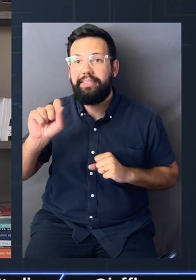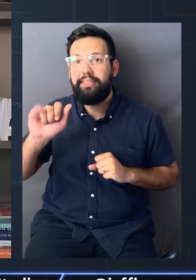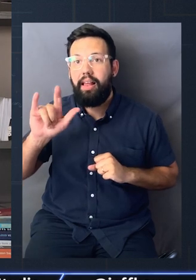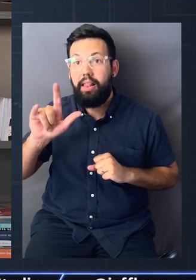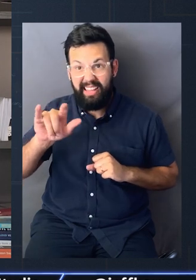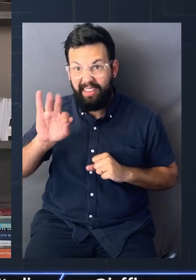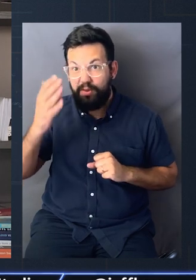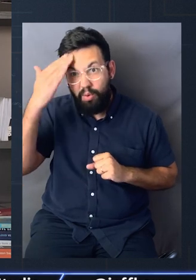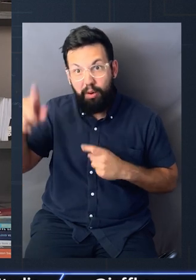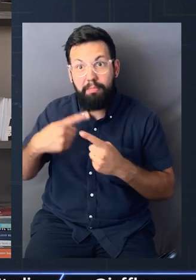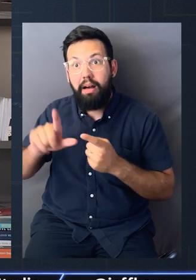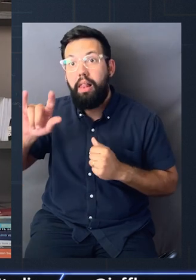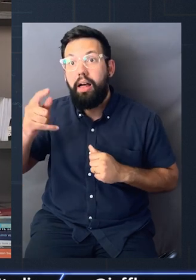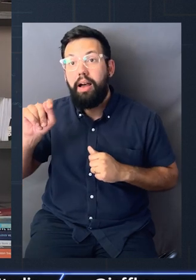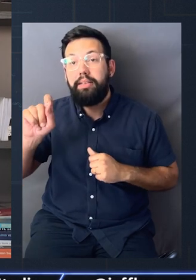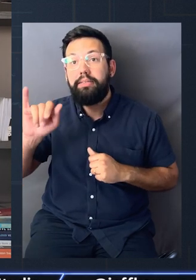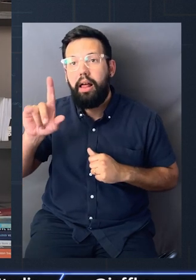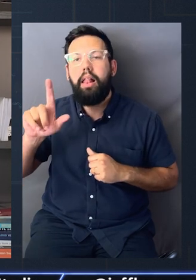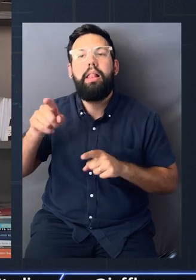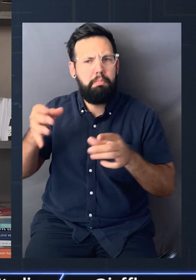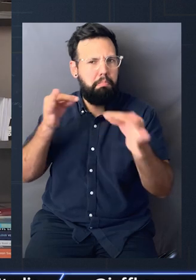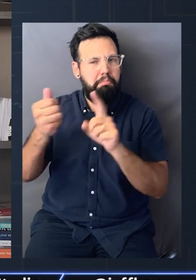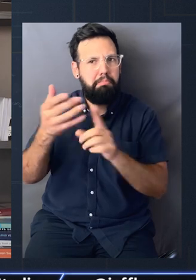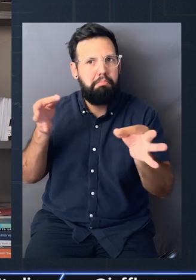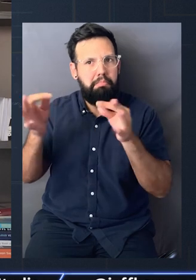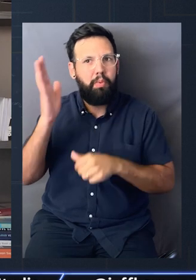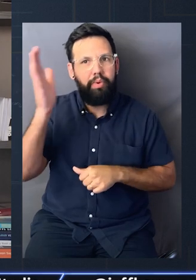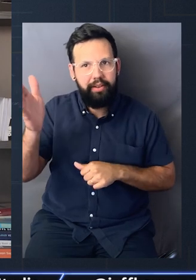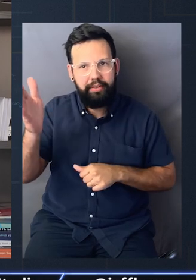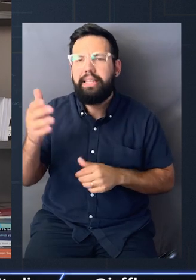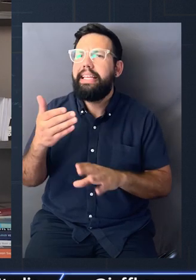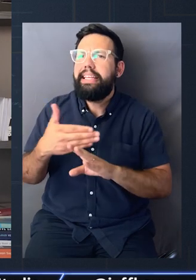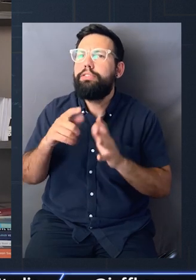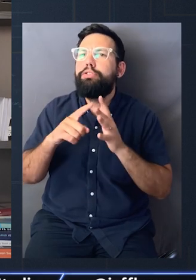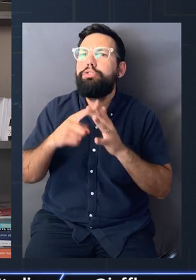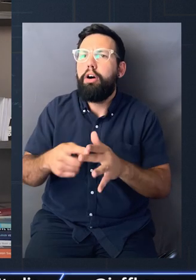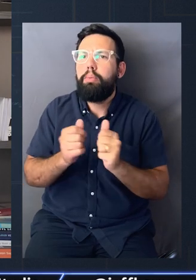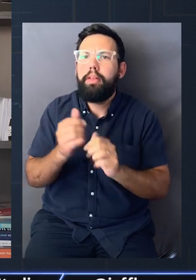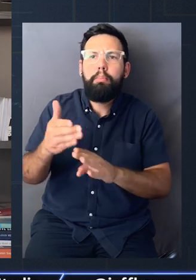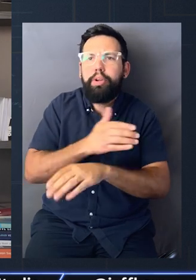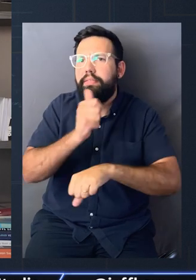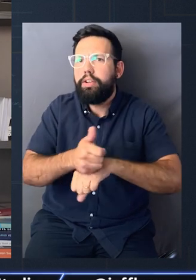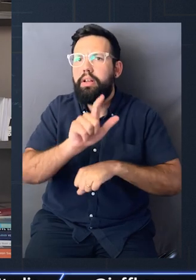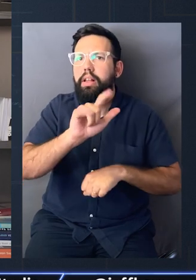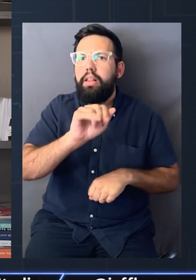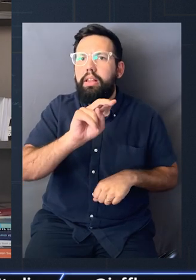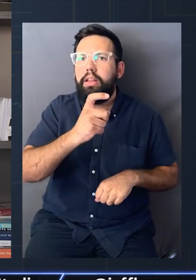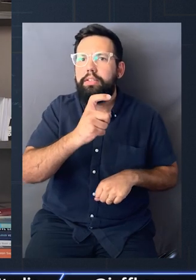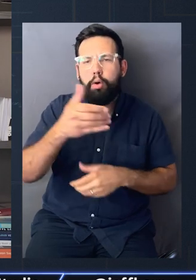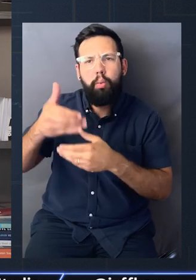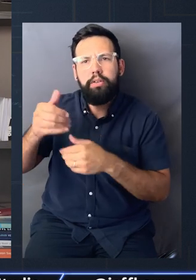you don't know LightSail, let me tell you just a bit about it. The idea is it's going to make it easy for you to get started with a pre-configured Linux or